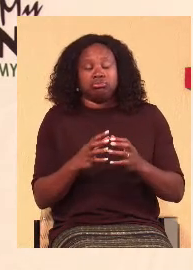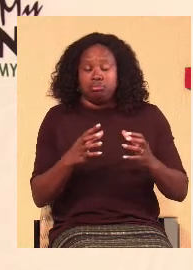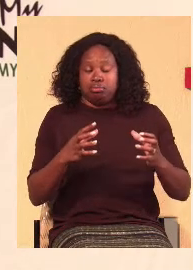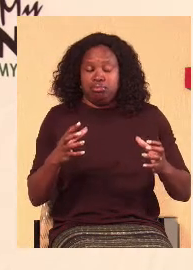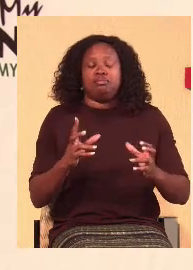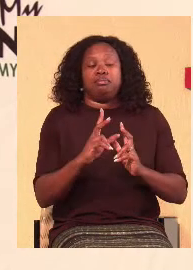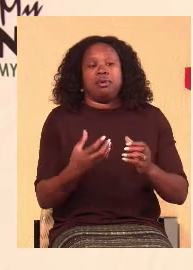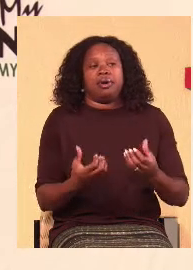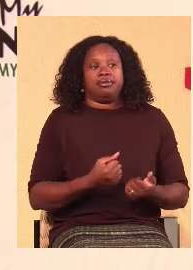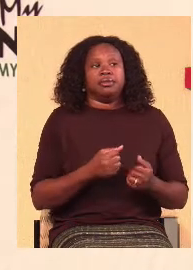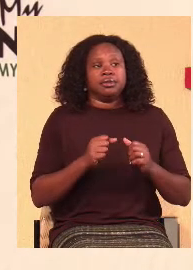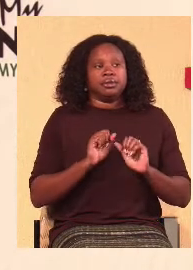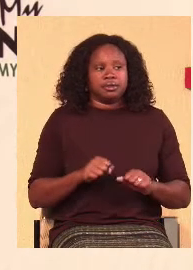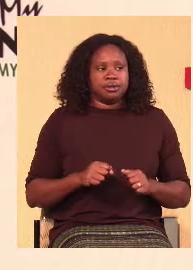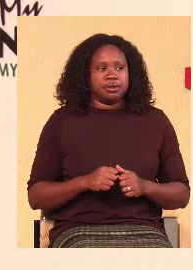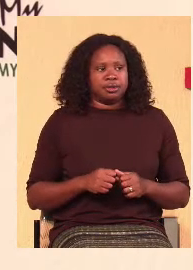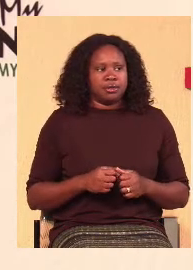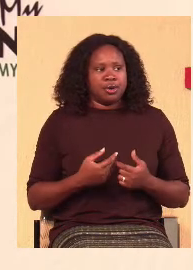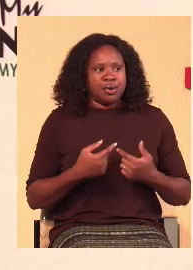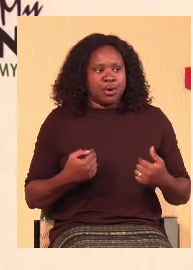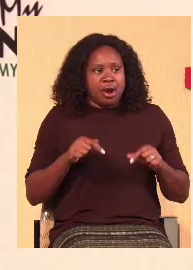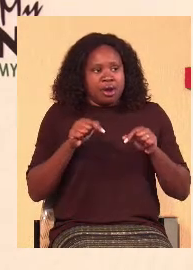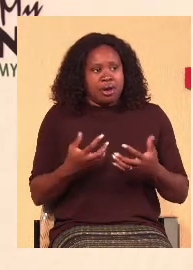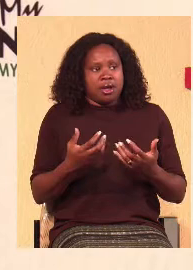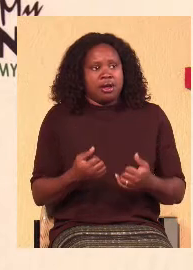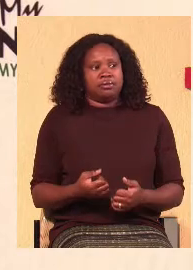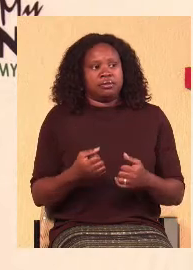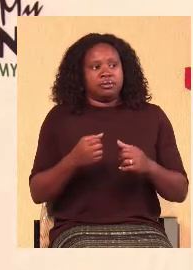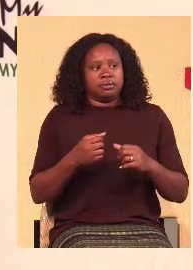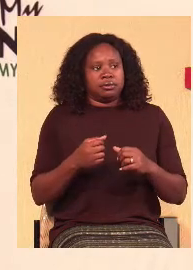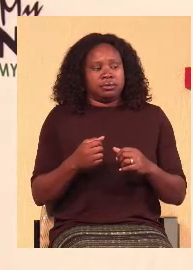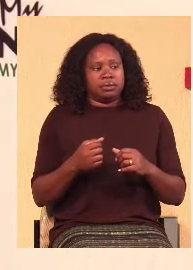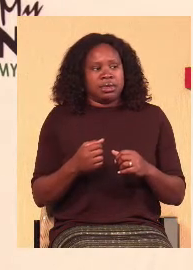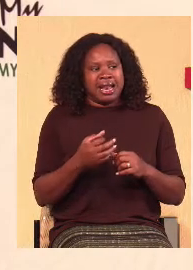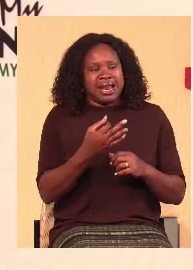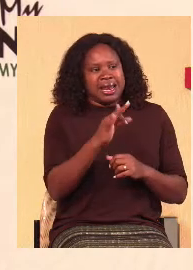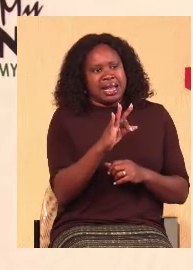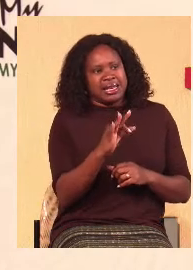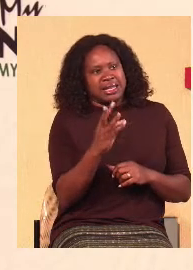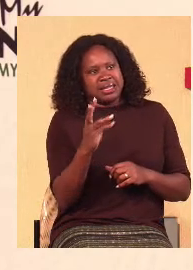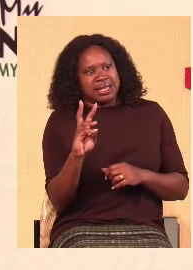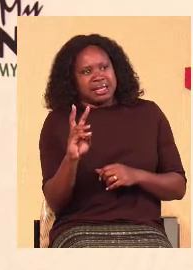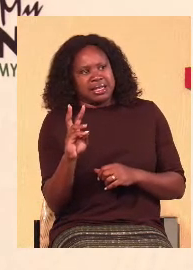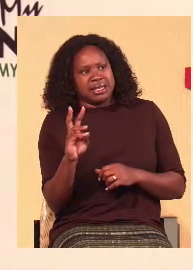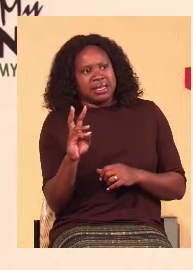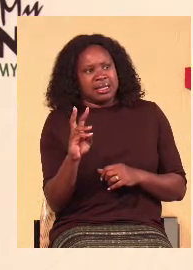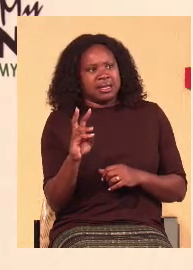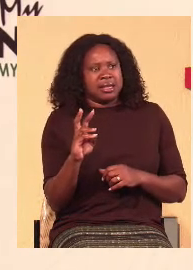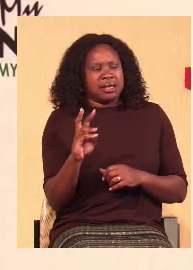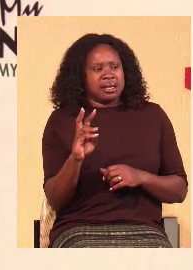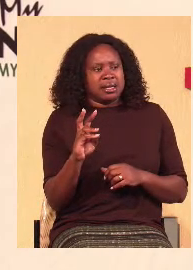in a position to do 96 per run. We can have 1 run or 2